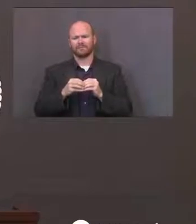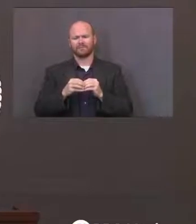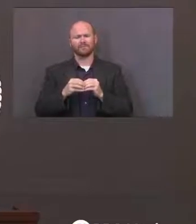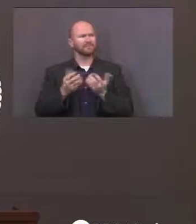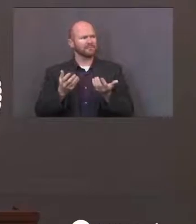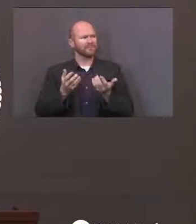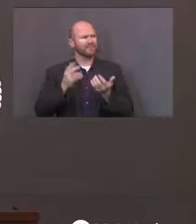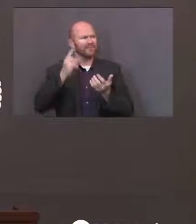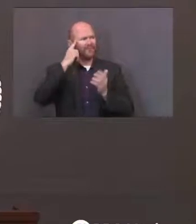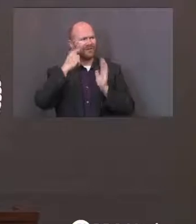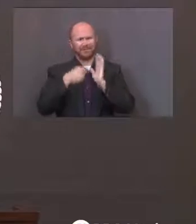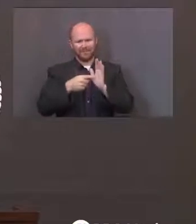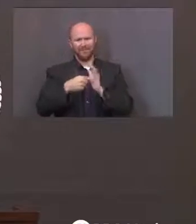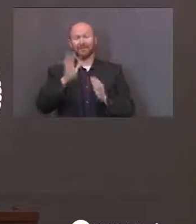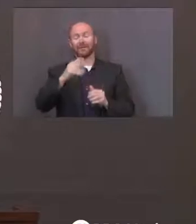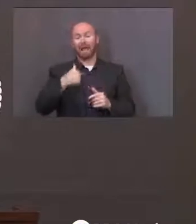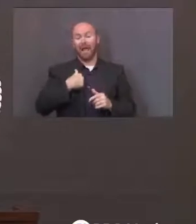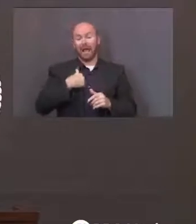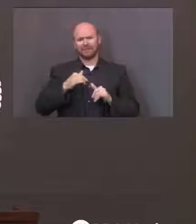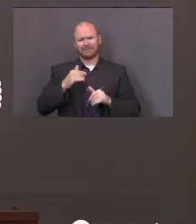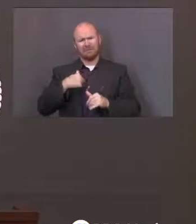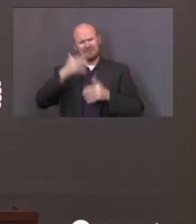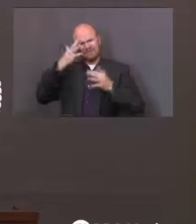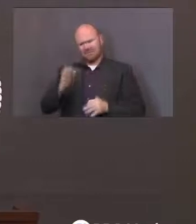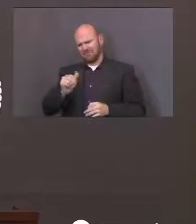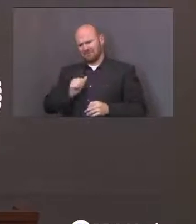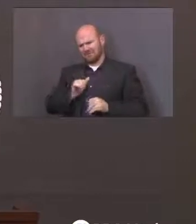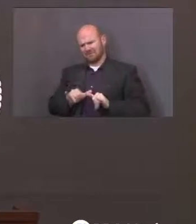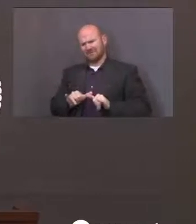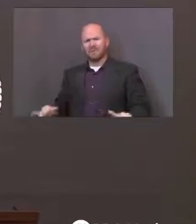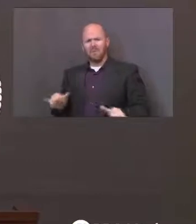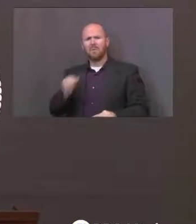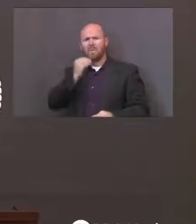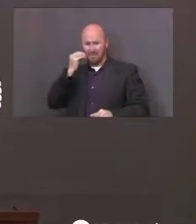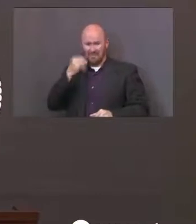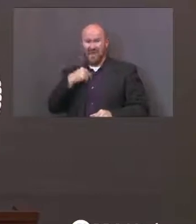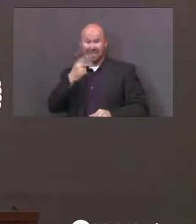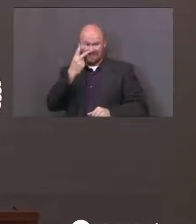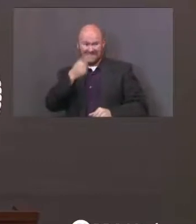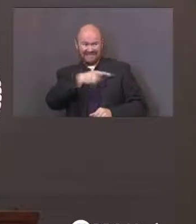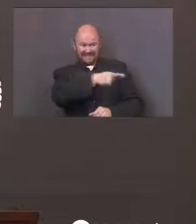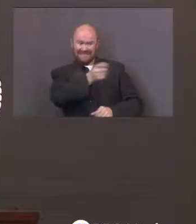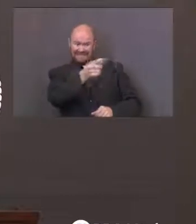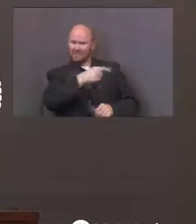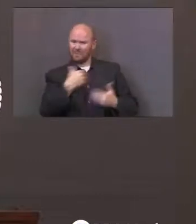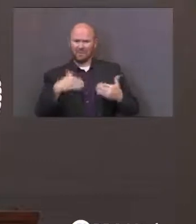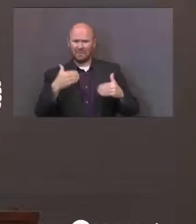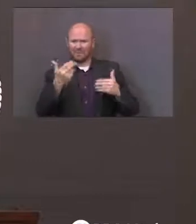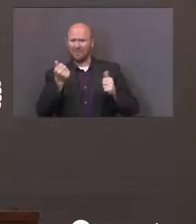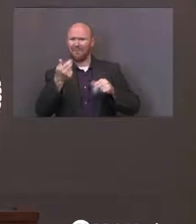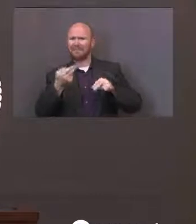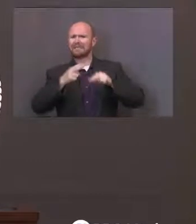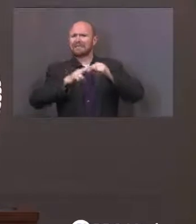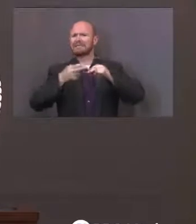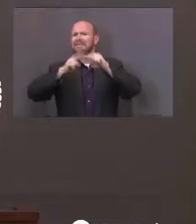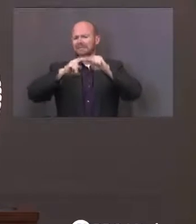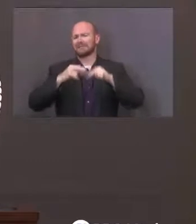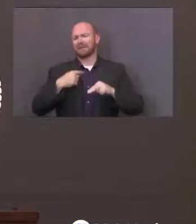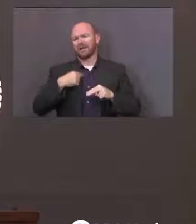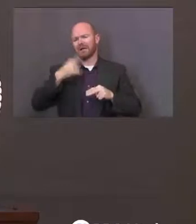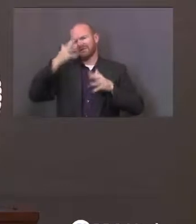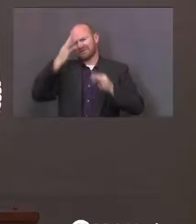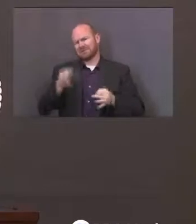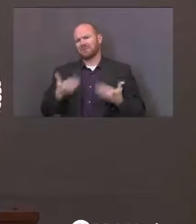we were to self-isolate, we know that we're seeing increased case counts, or at least calls into the Mental Health Crisis Center. We've had